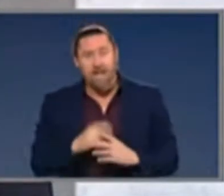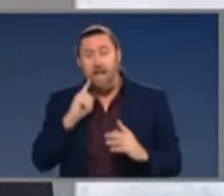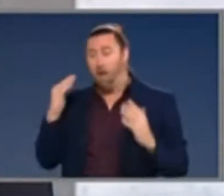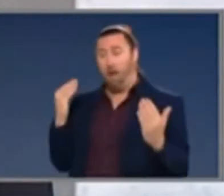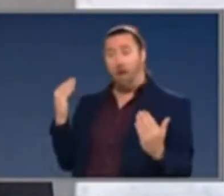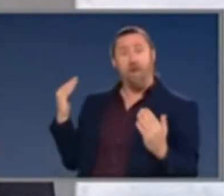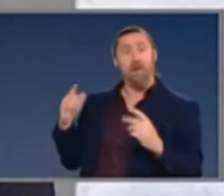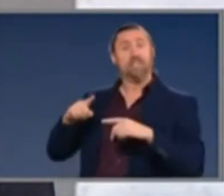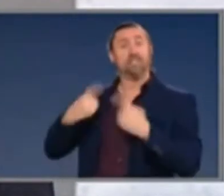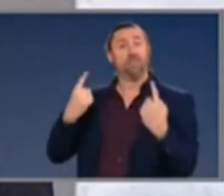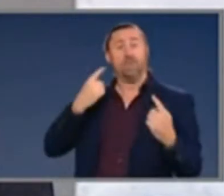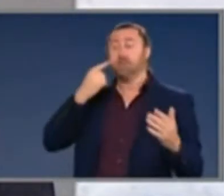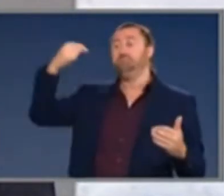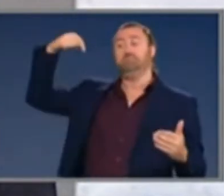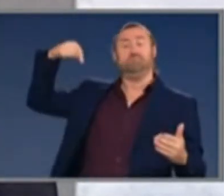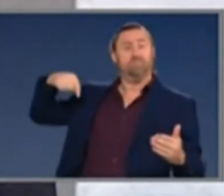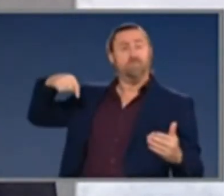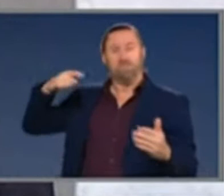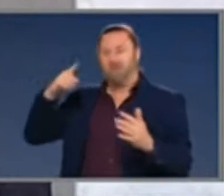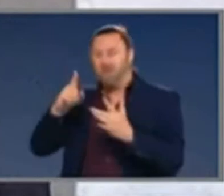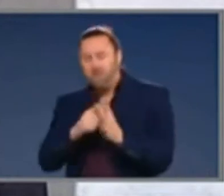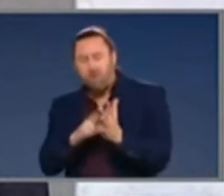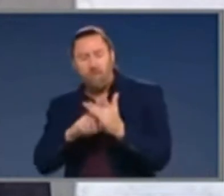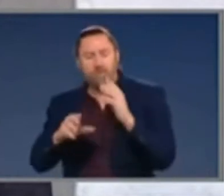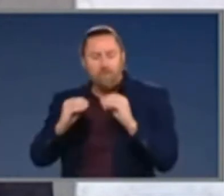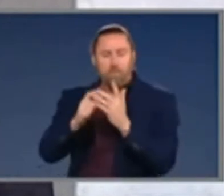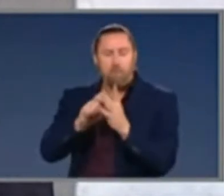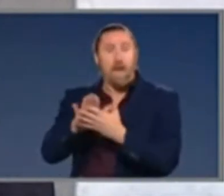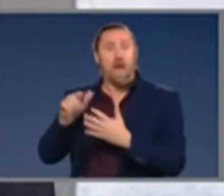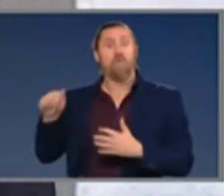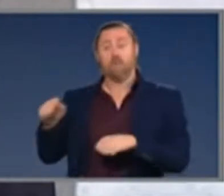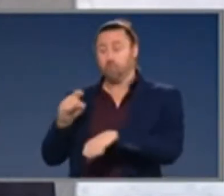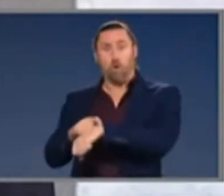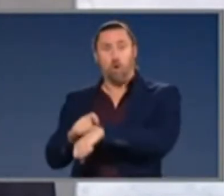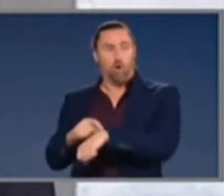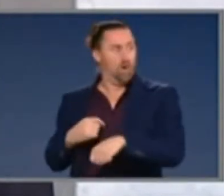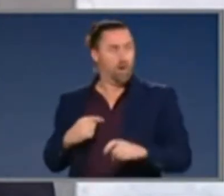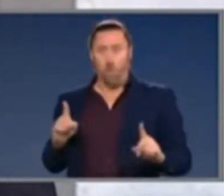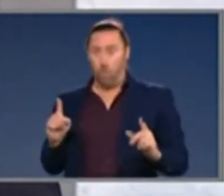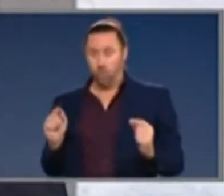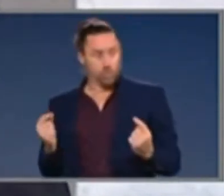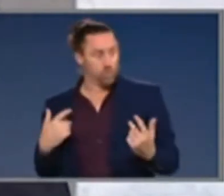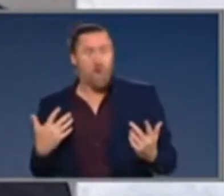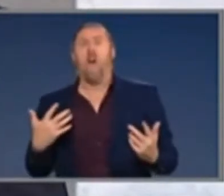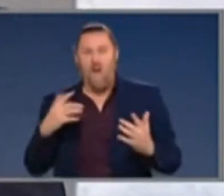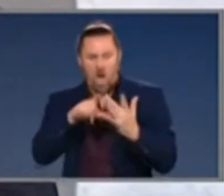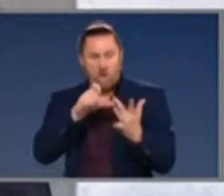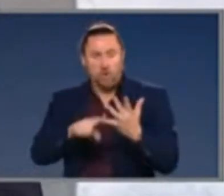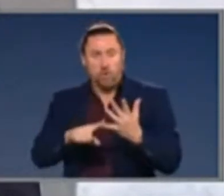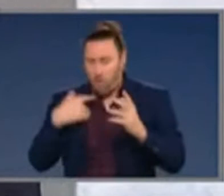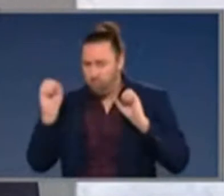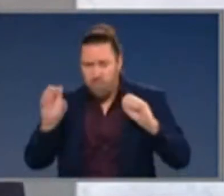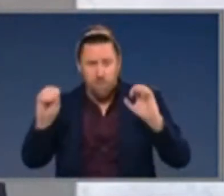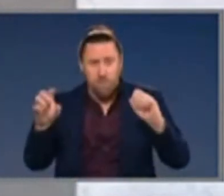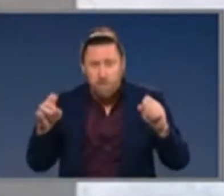in that first few months was we had to build up those ICU capabilities. And not only is there that capability